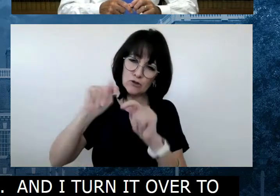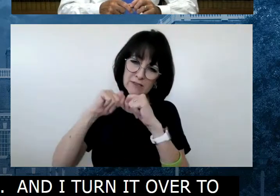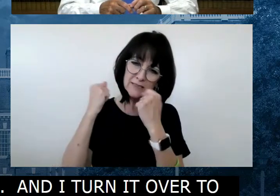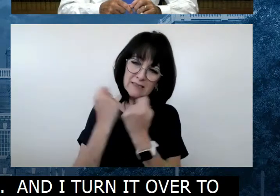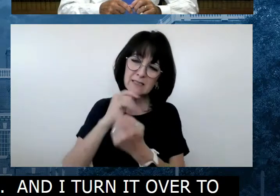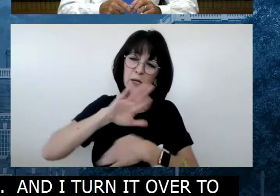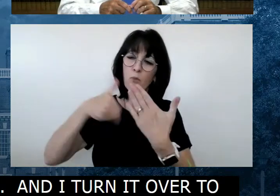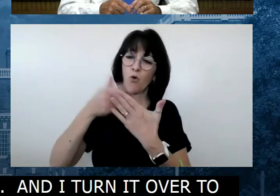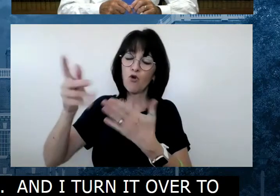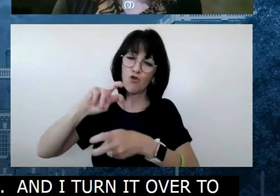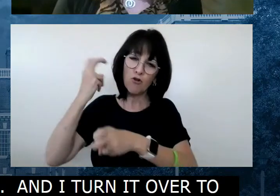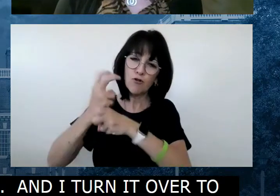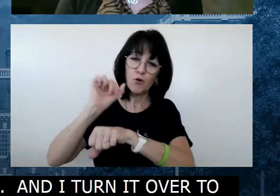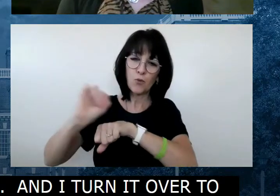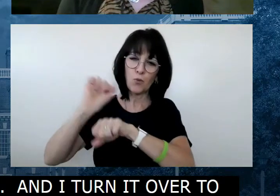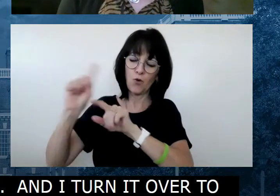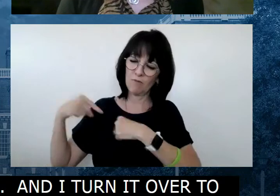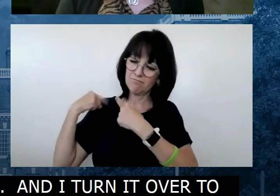period in time.